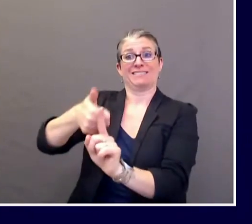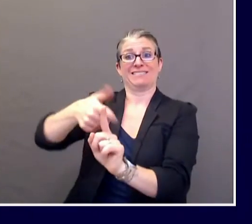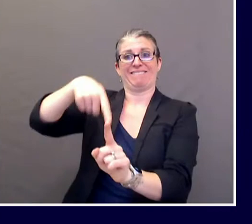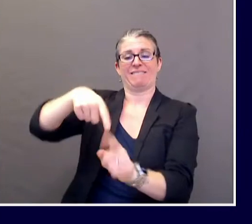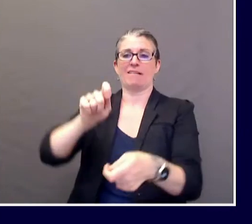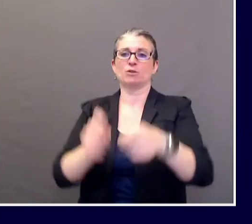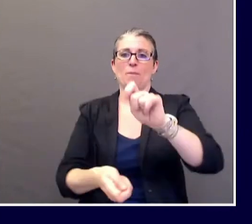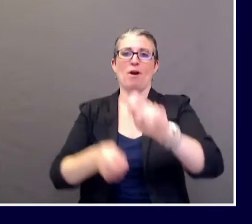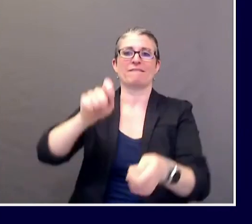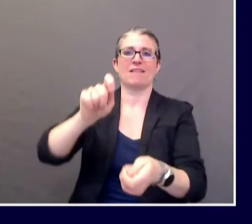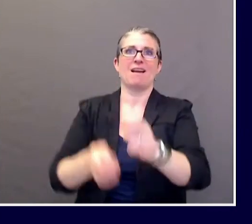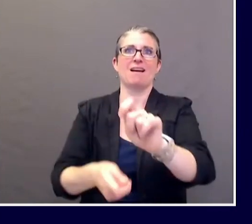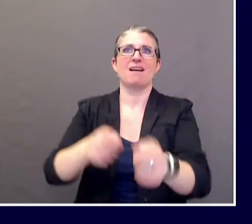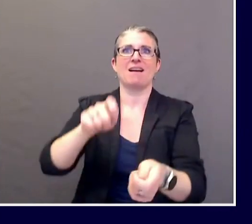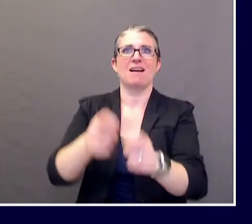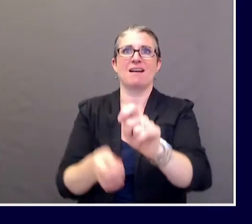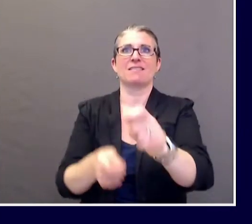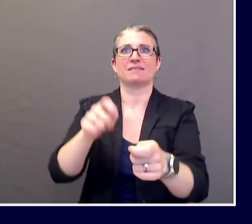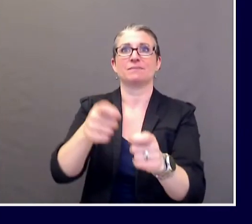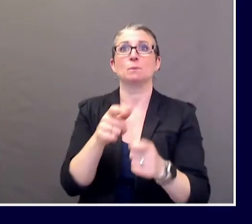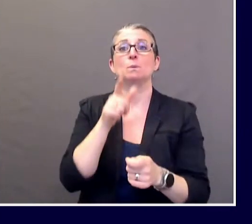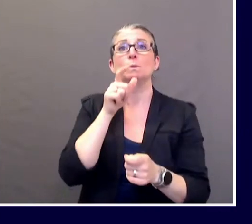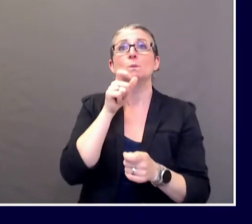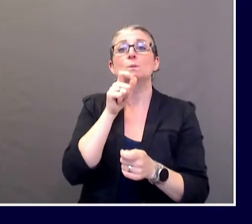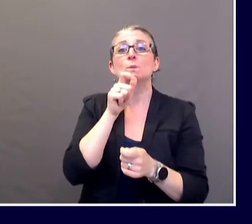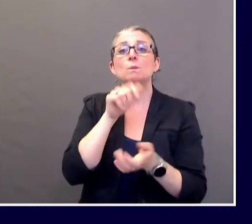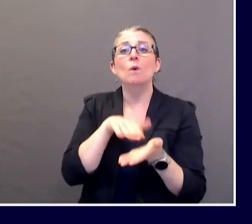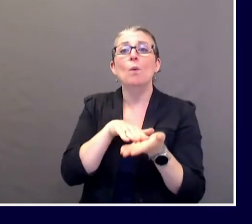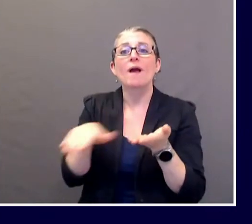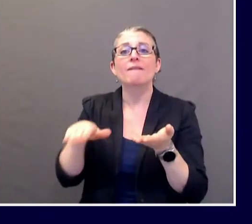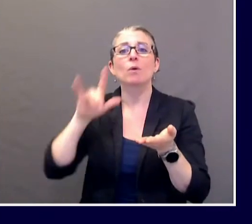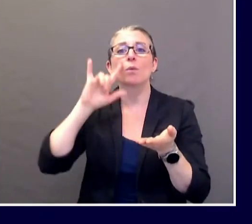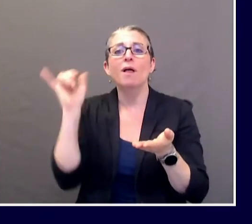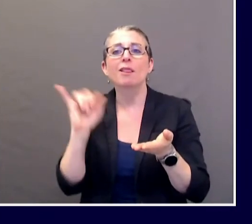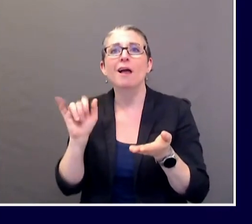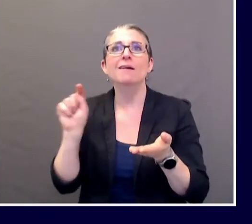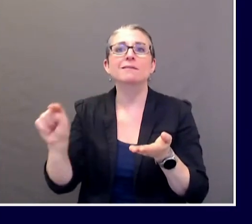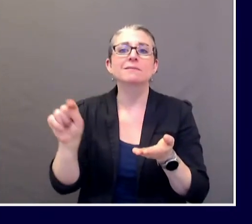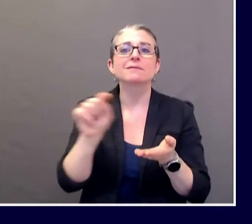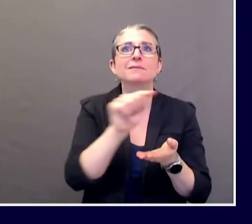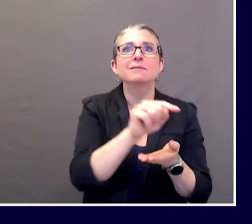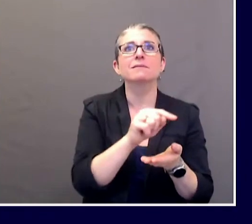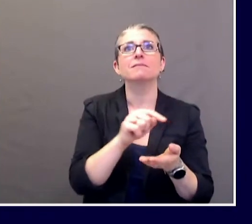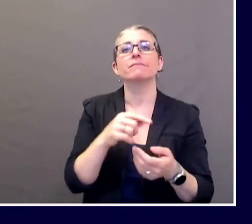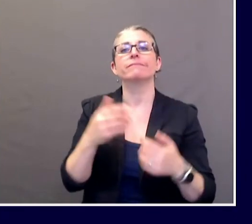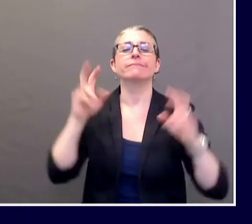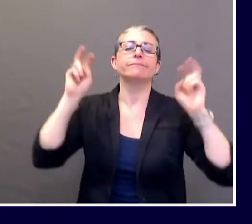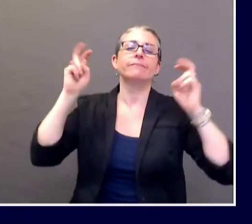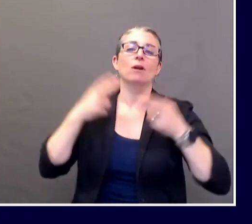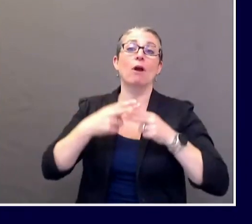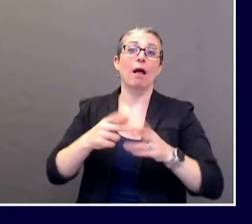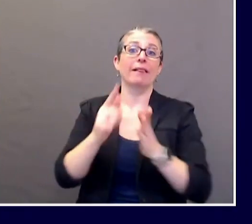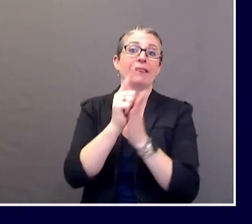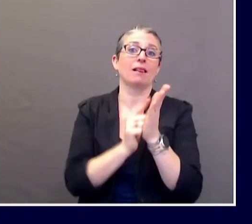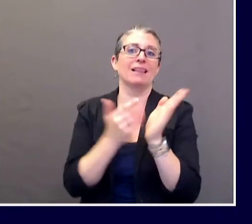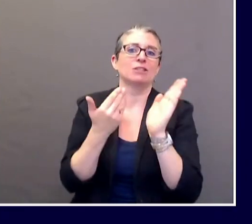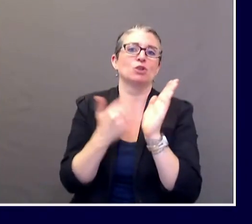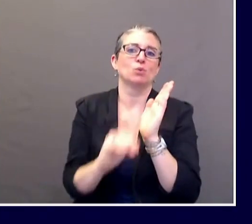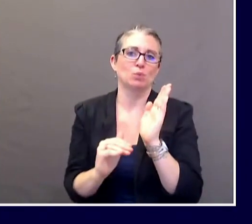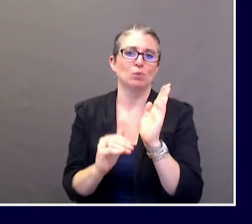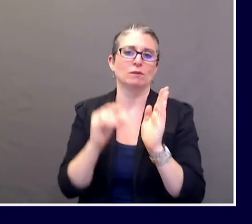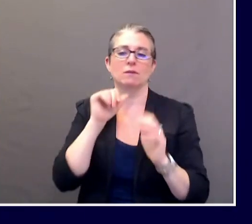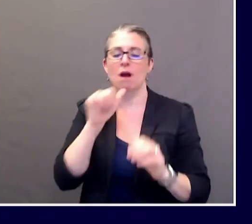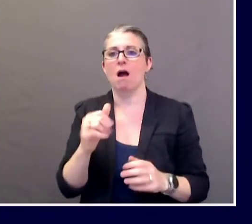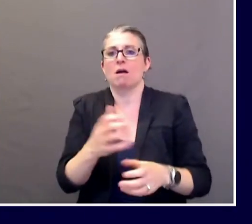protection allowed. I will go back to nursing facilities for 1 second and say, we do continue our very aggressive efforts to make